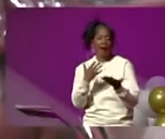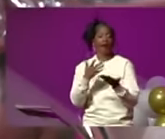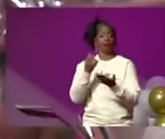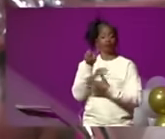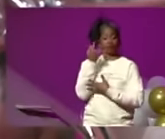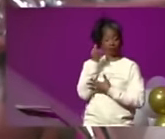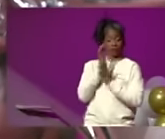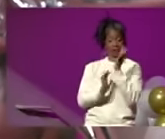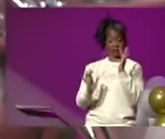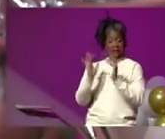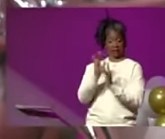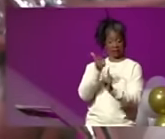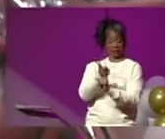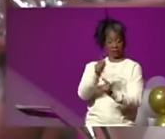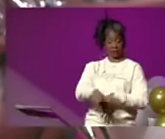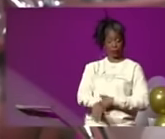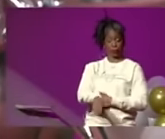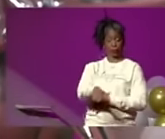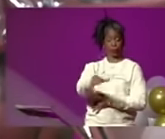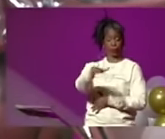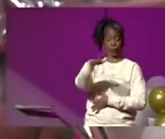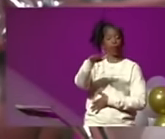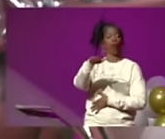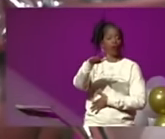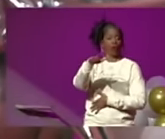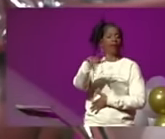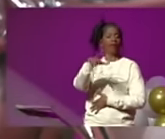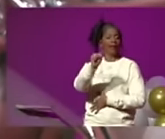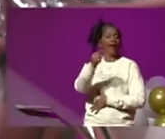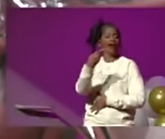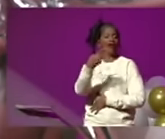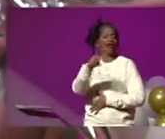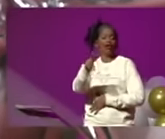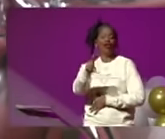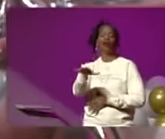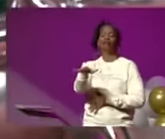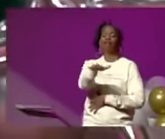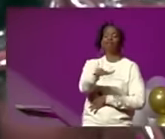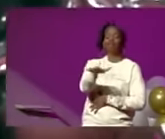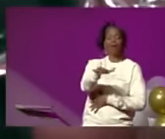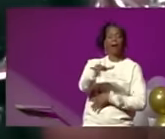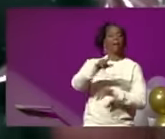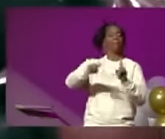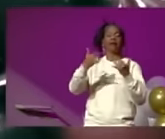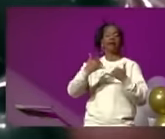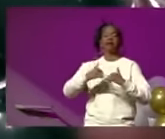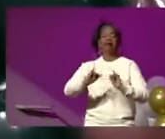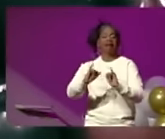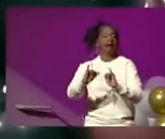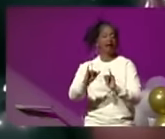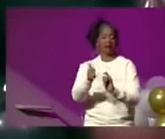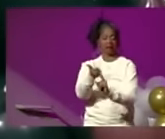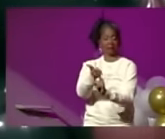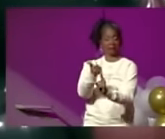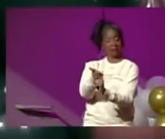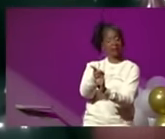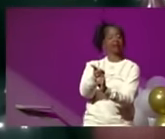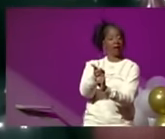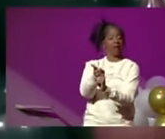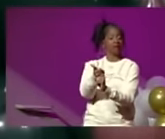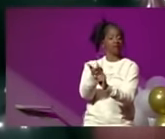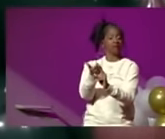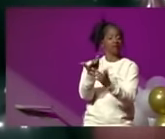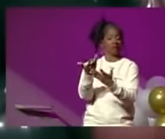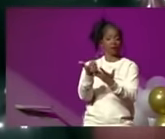of Nazareth. Jesus is straight out of the hood. Jesus shall be called a Nazarene. I'm going to unpack